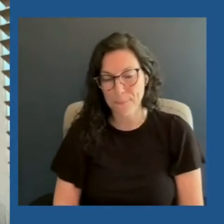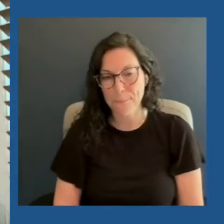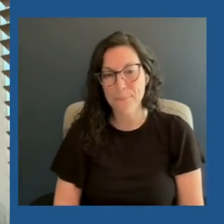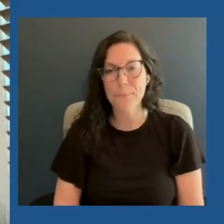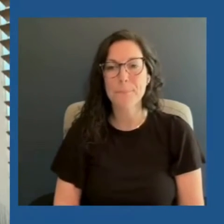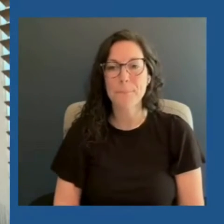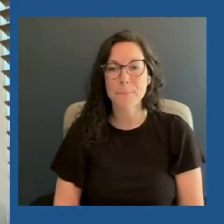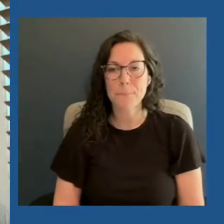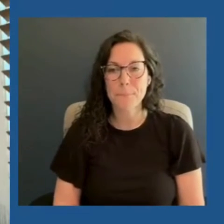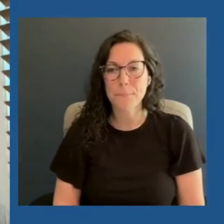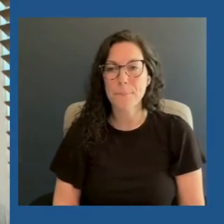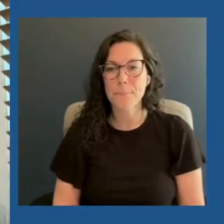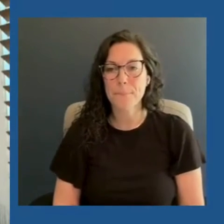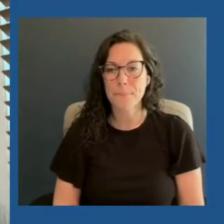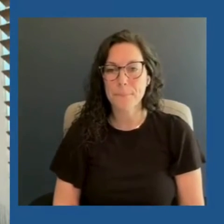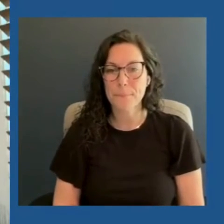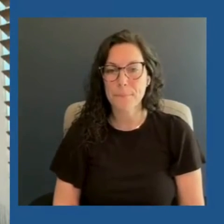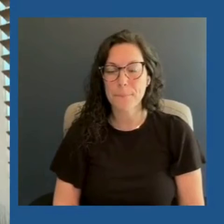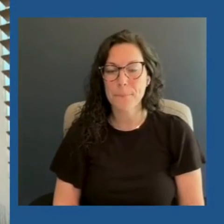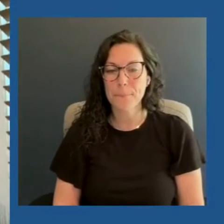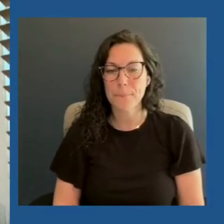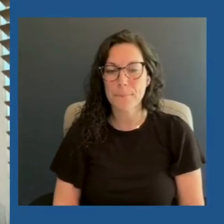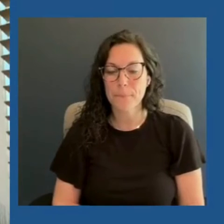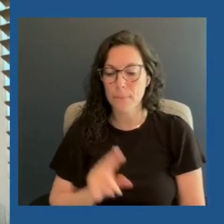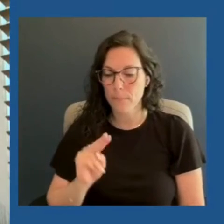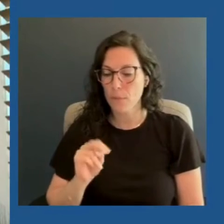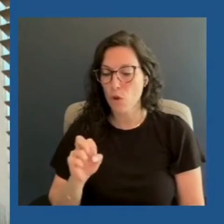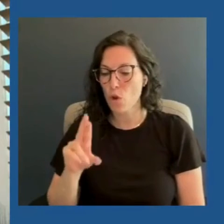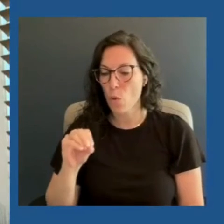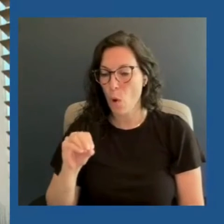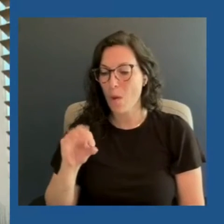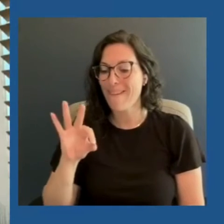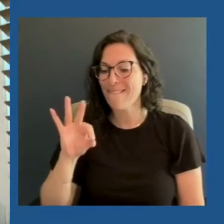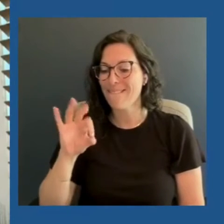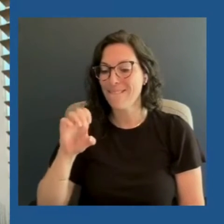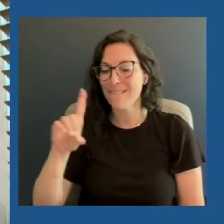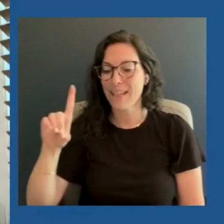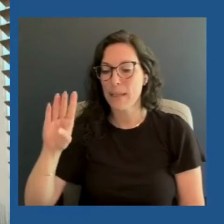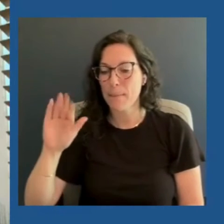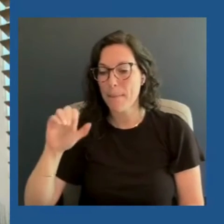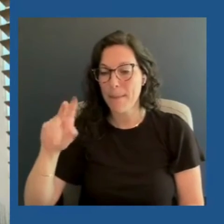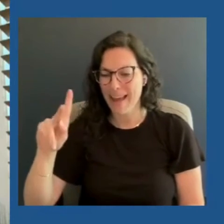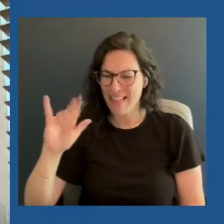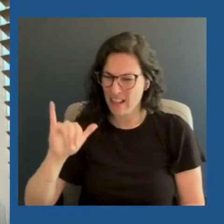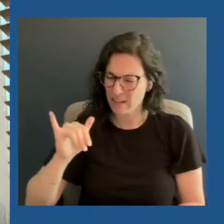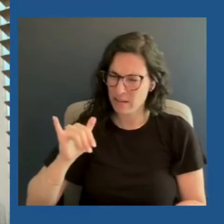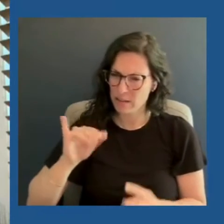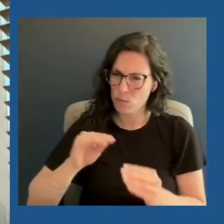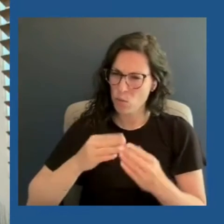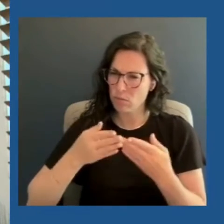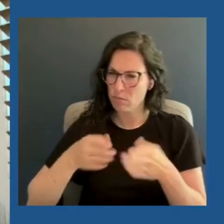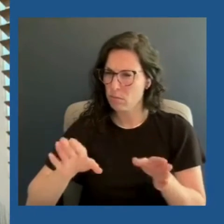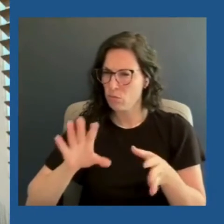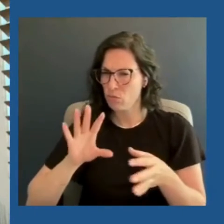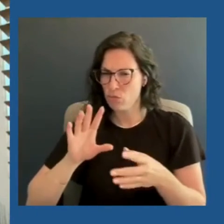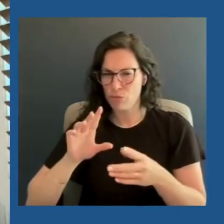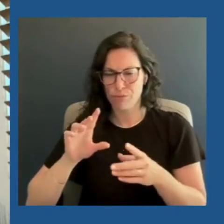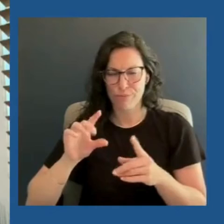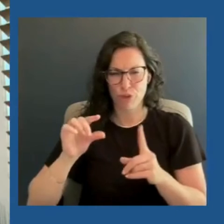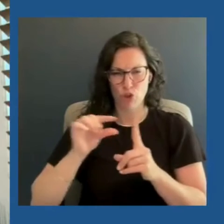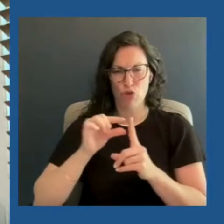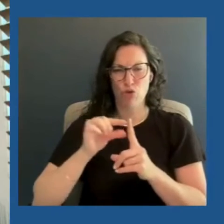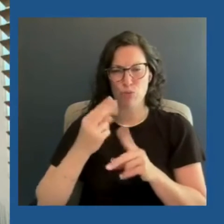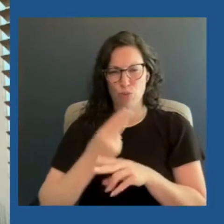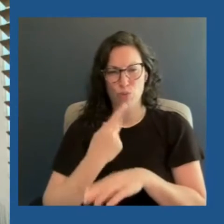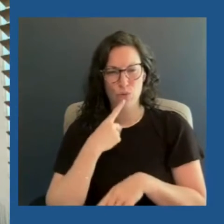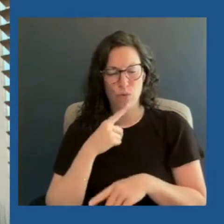And I see a question here. Is neurofeedback a more general term for any of these specific treatments, or is it something